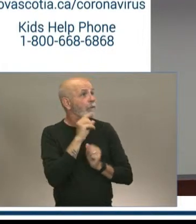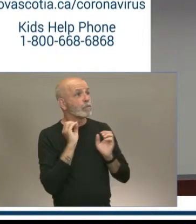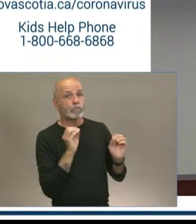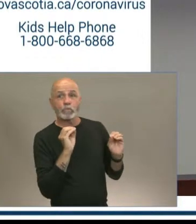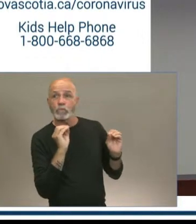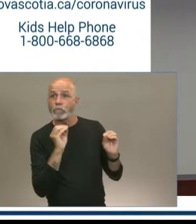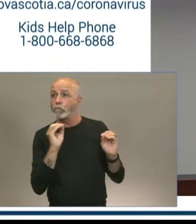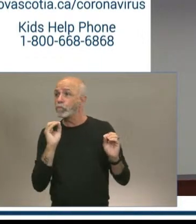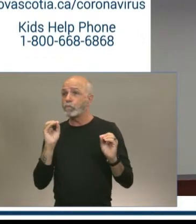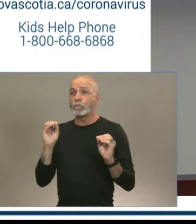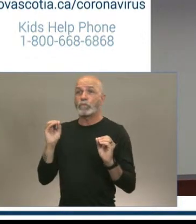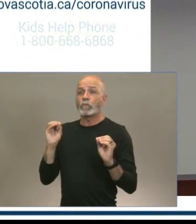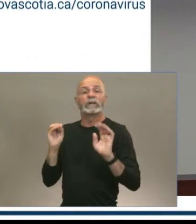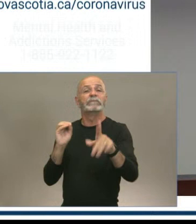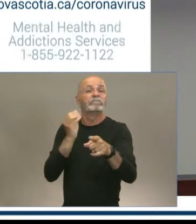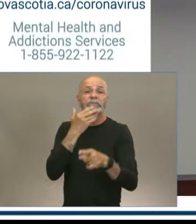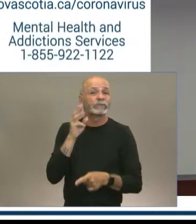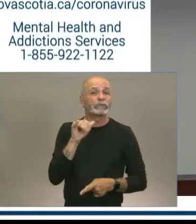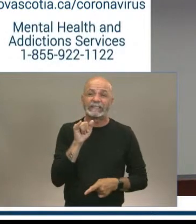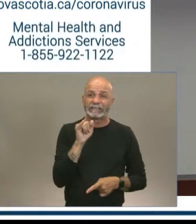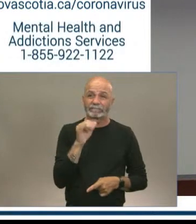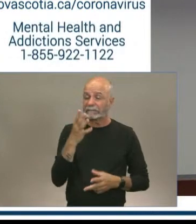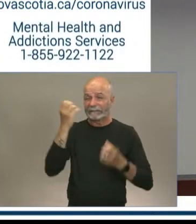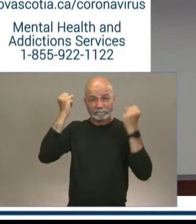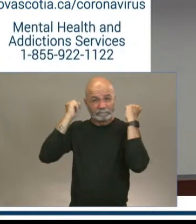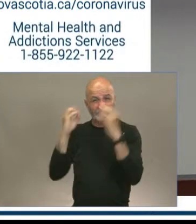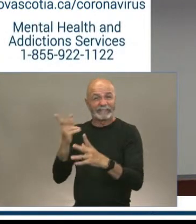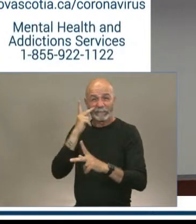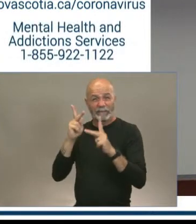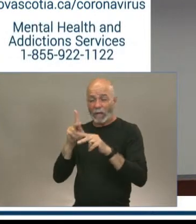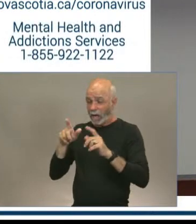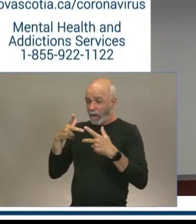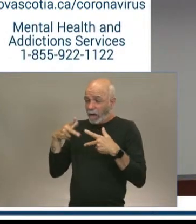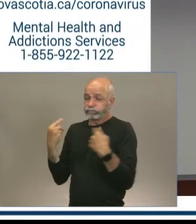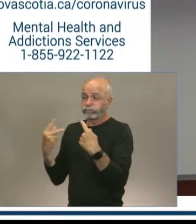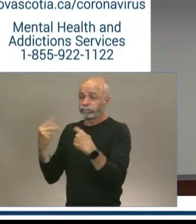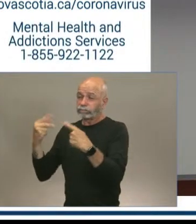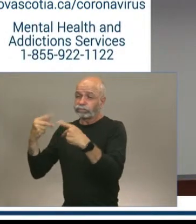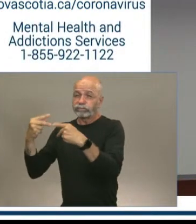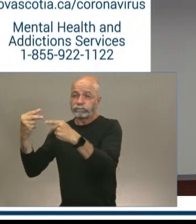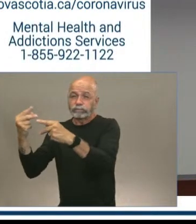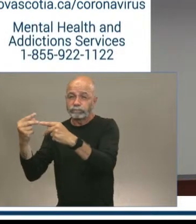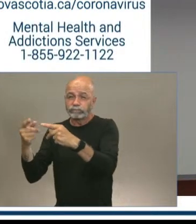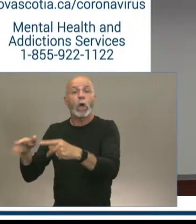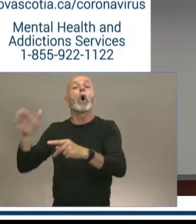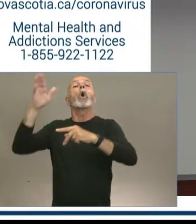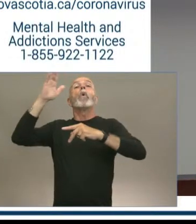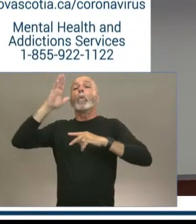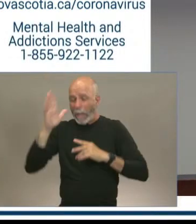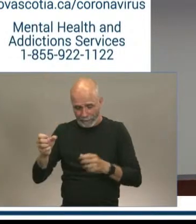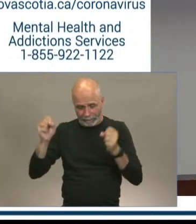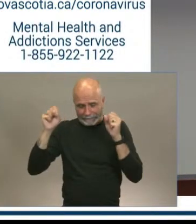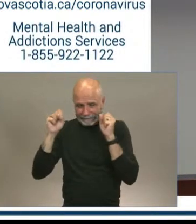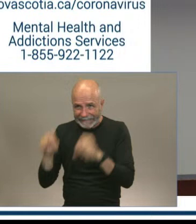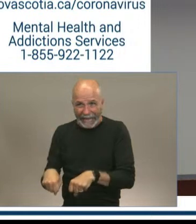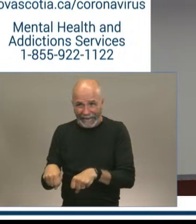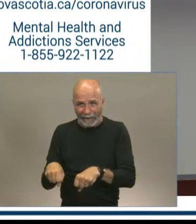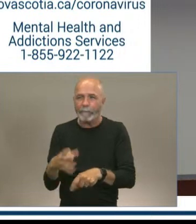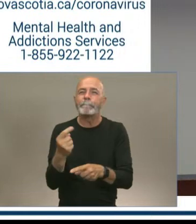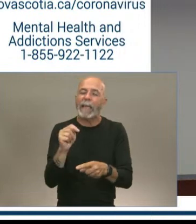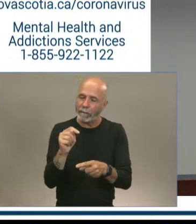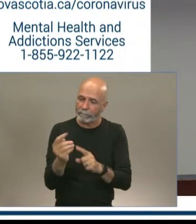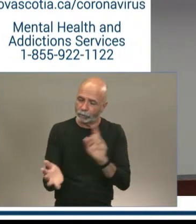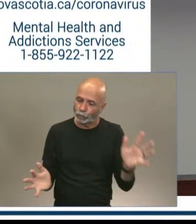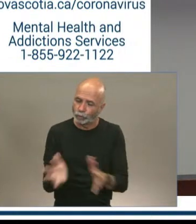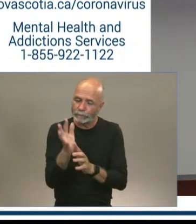as possible rates of vaccination. Everybody who can get vaccinated needs to get vaccinated. It's about helping each